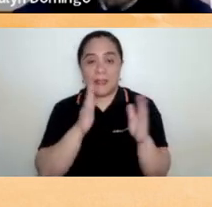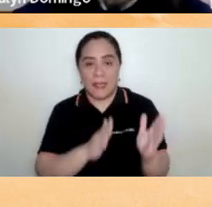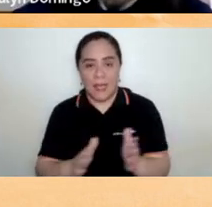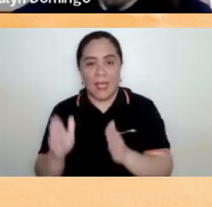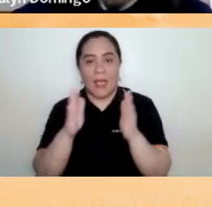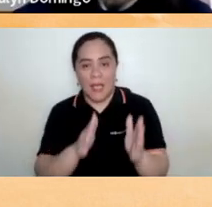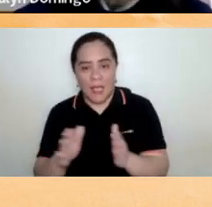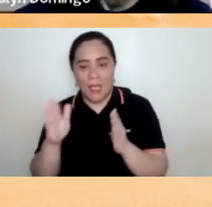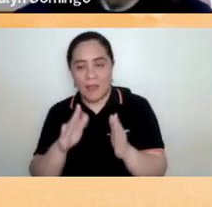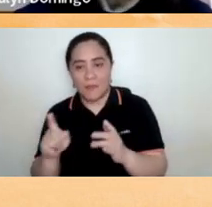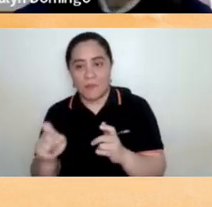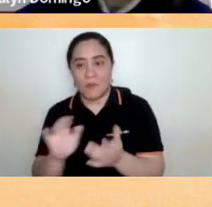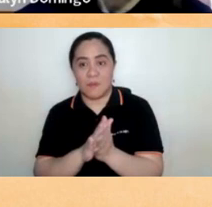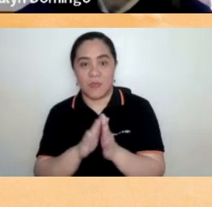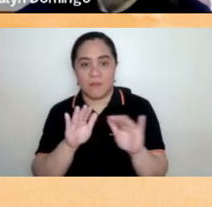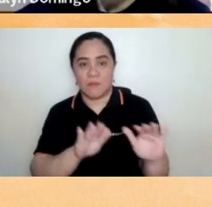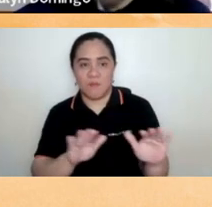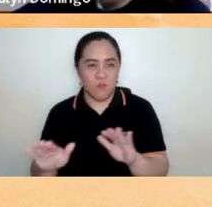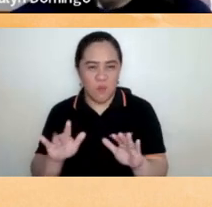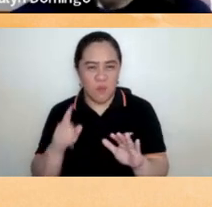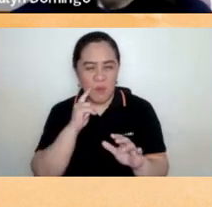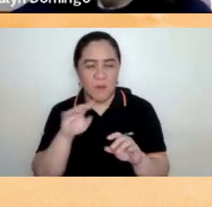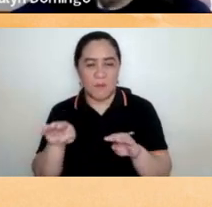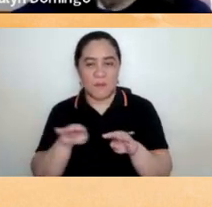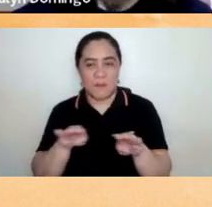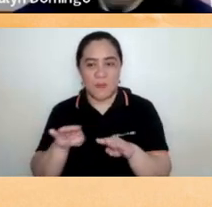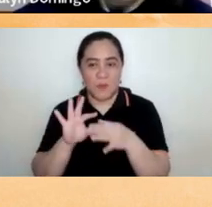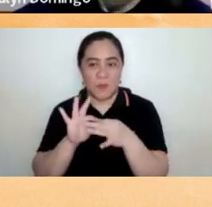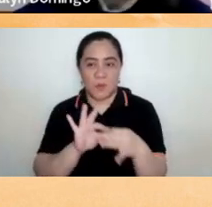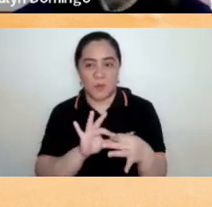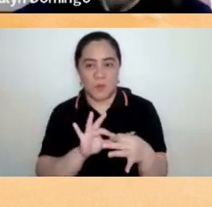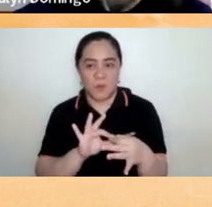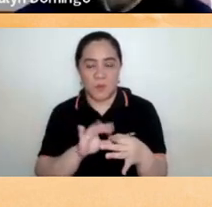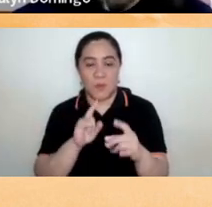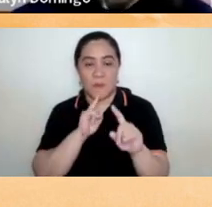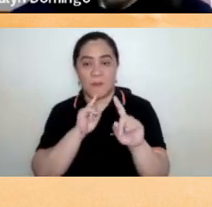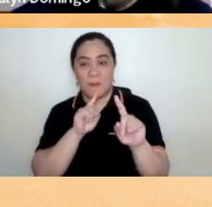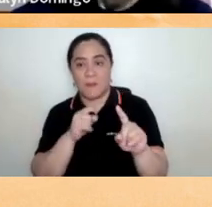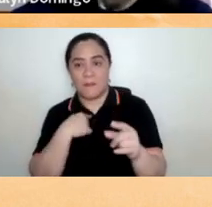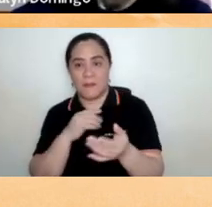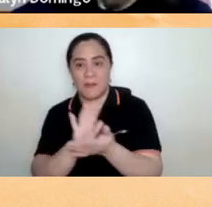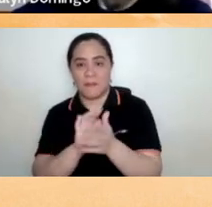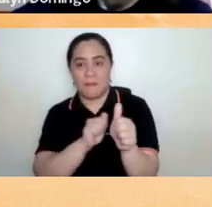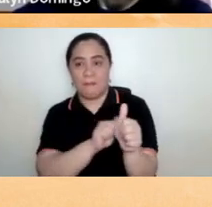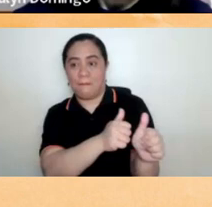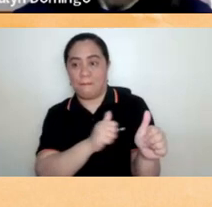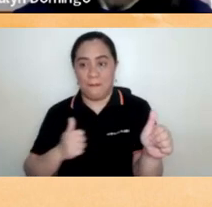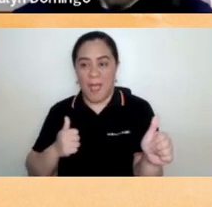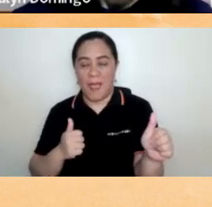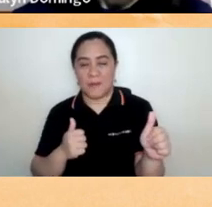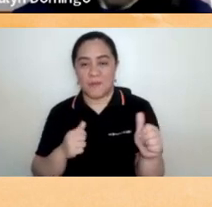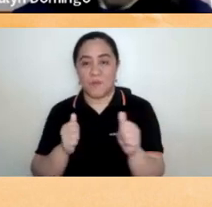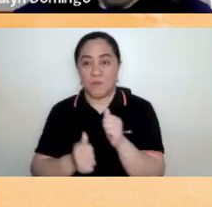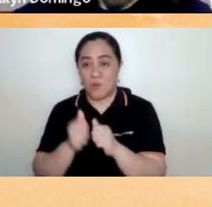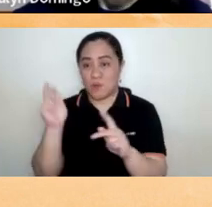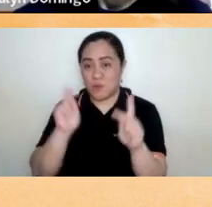against danger in the form of behaviors such as the flight response, like avoidance, which is common among people